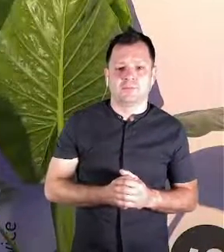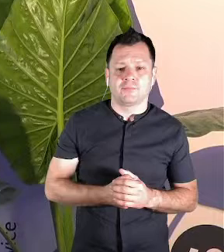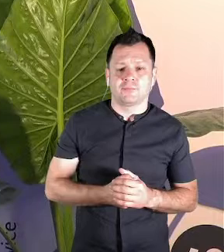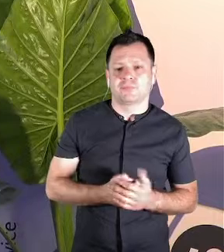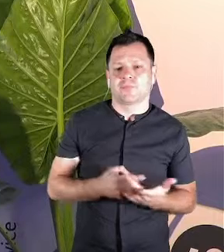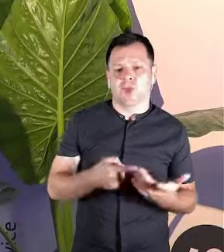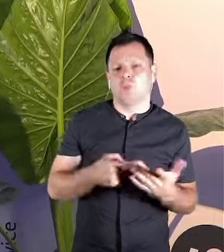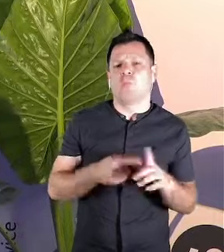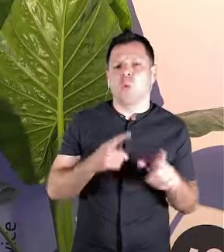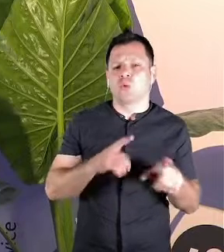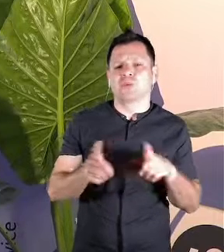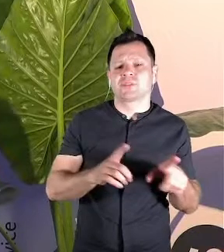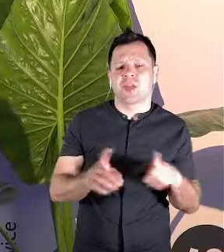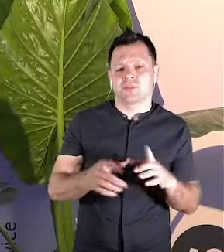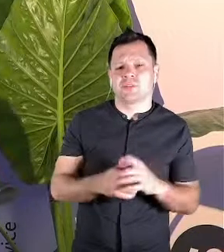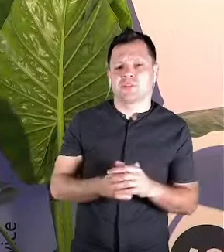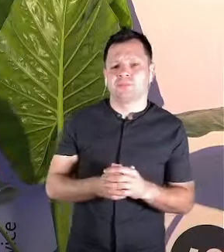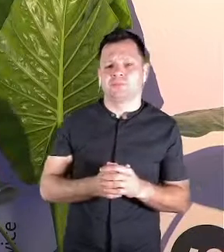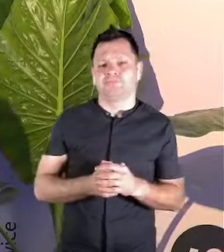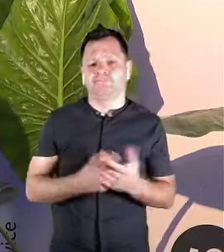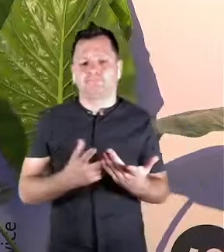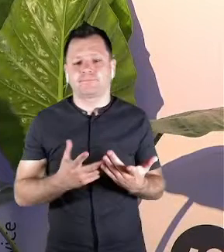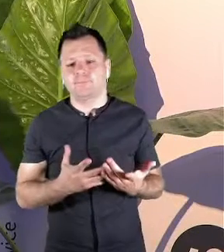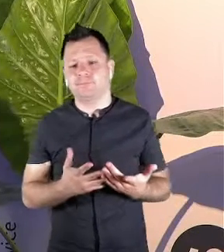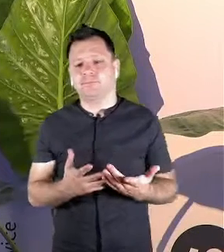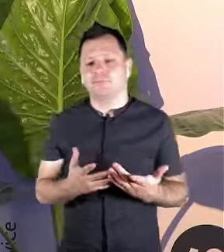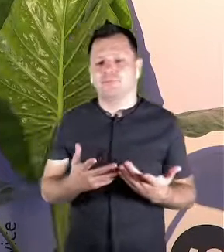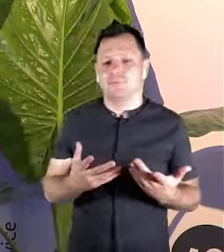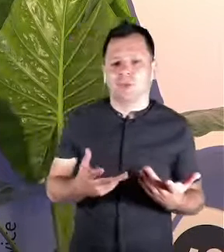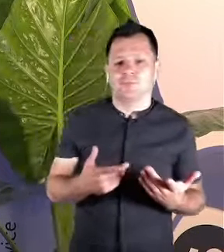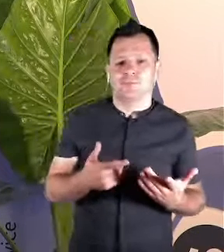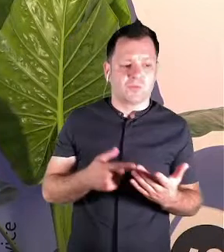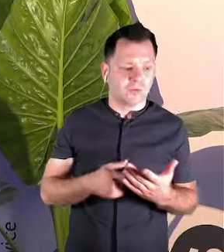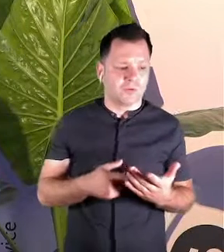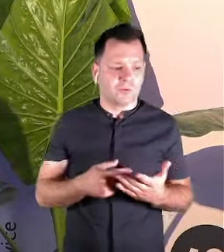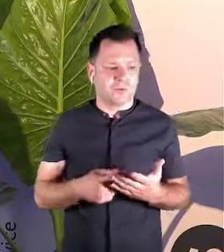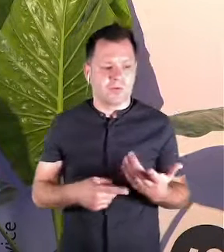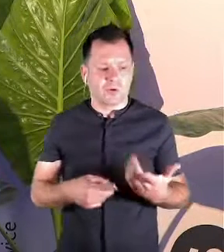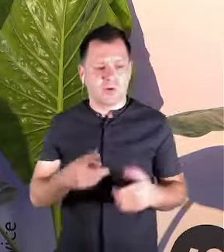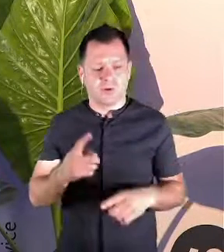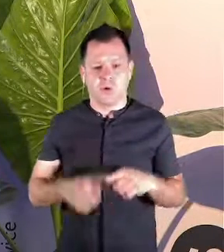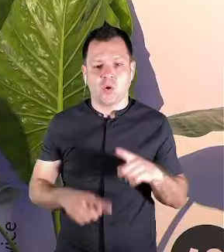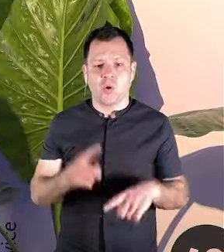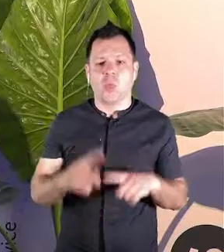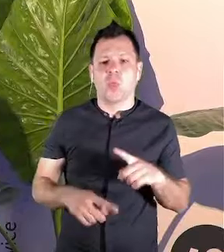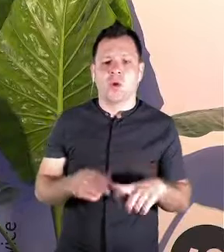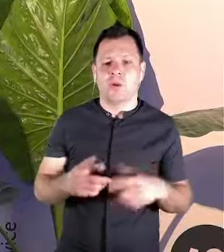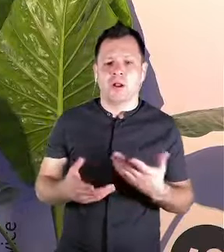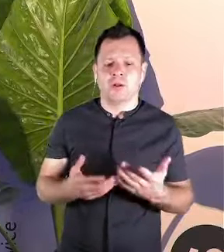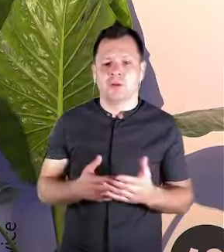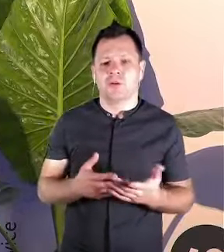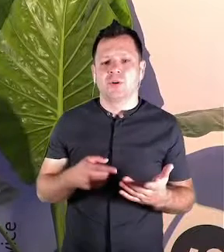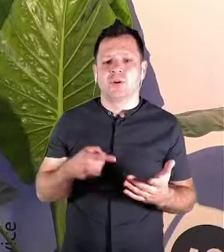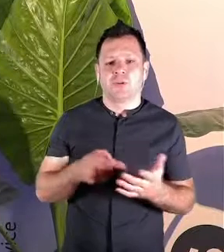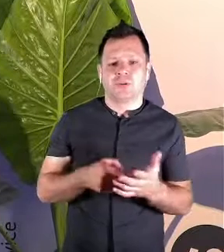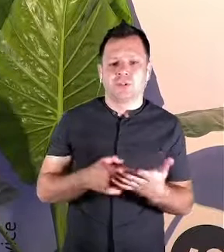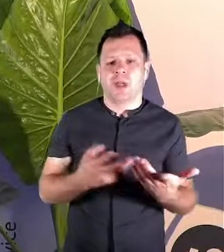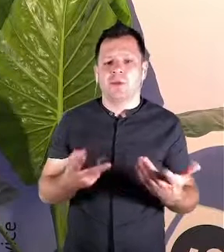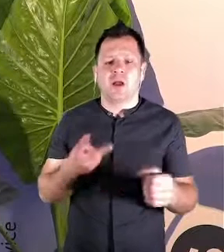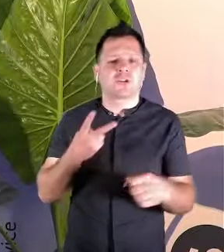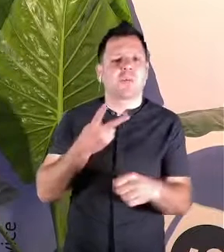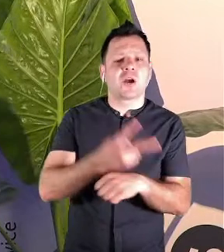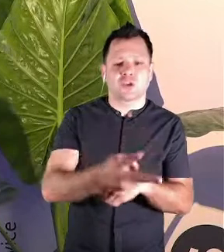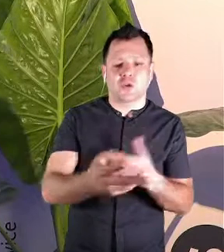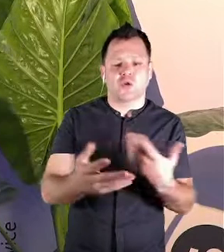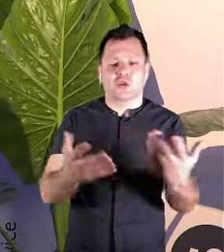the nature. This is the law that allows everyone to have the access to the nature. So you could technically use